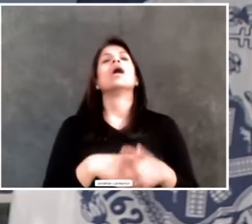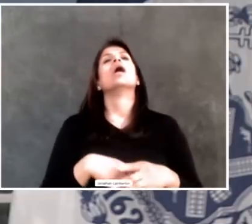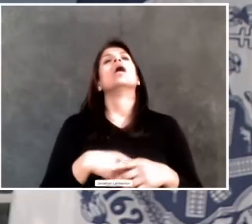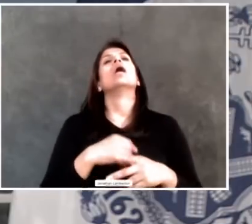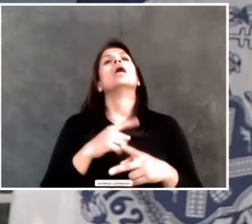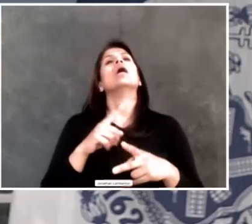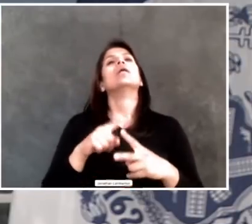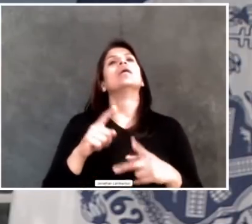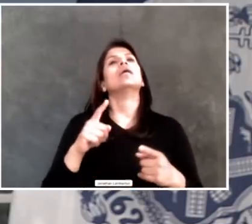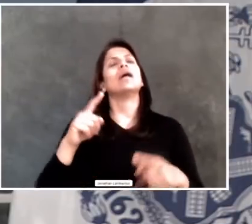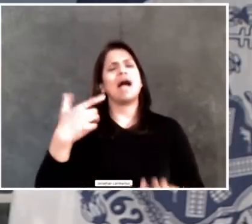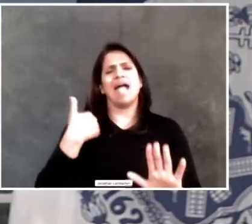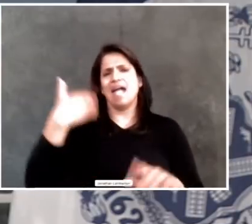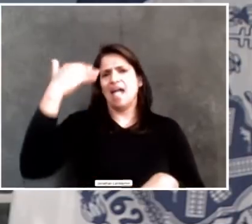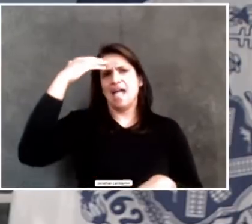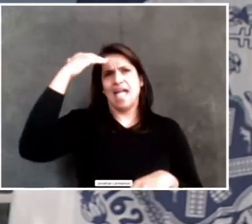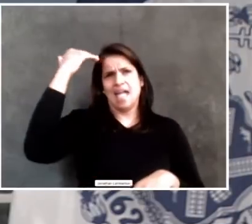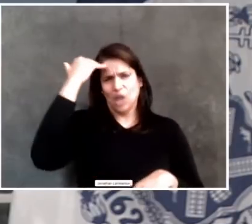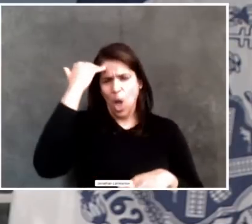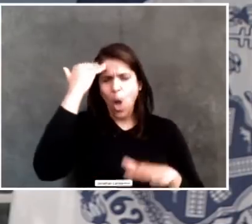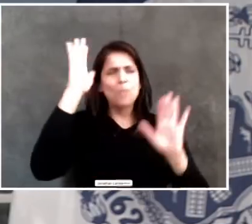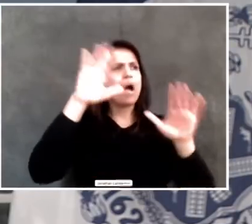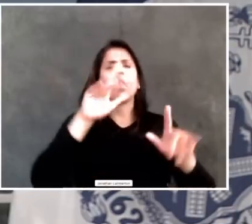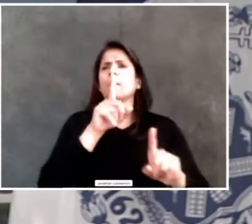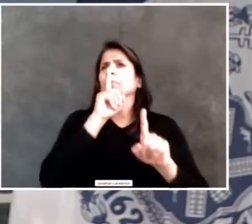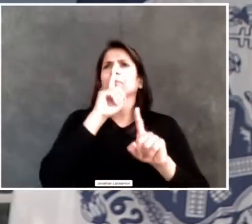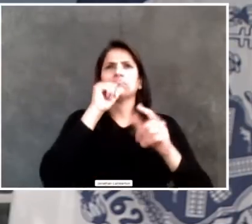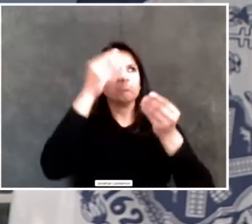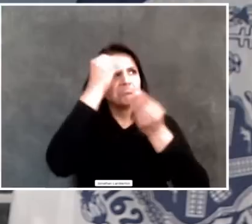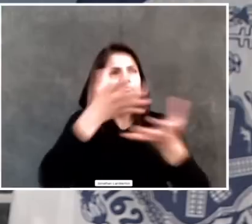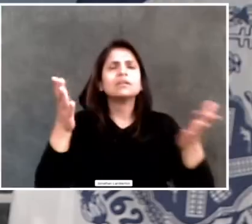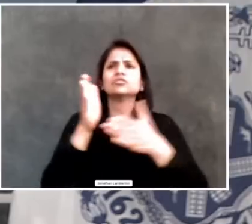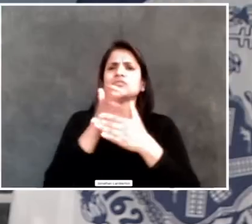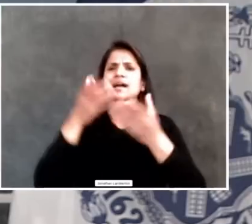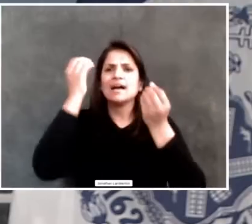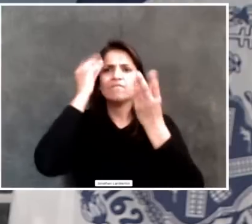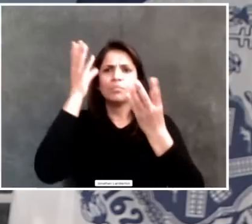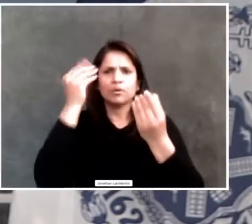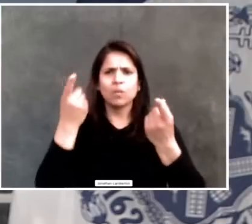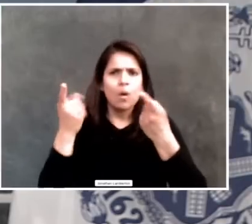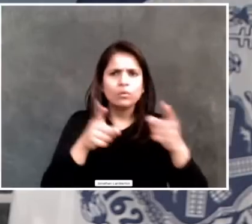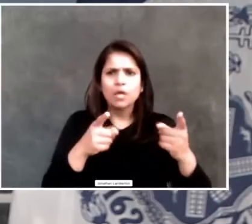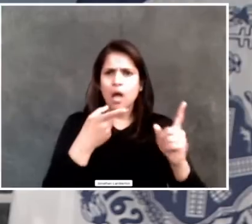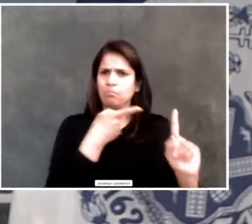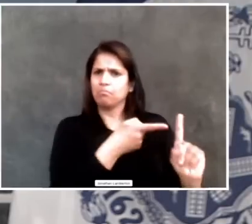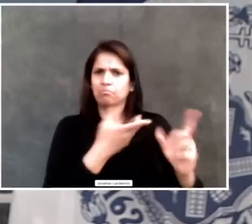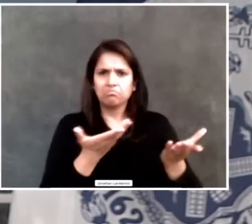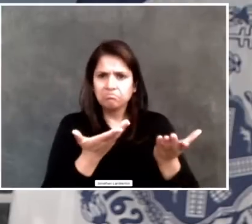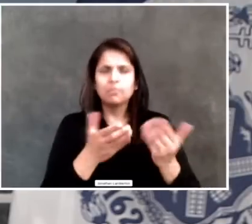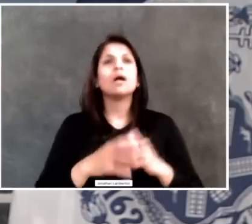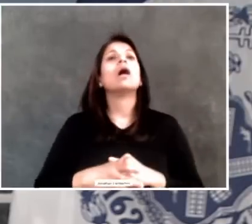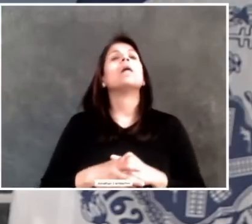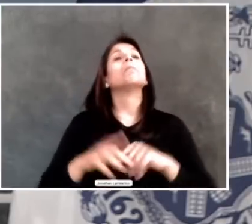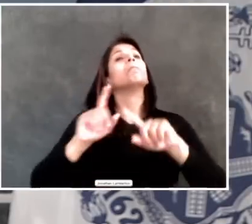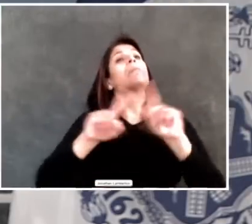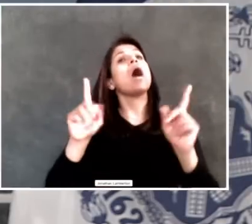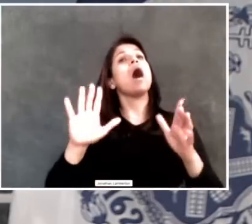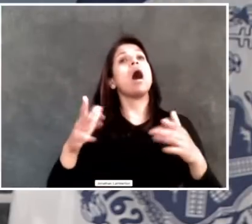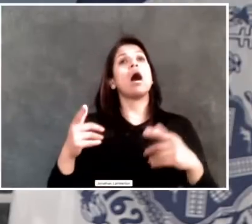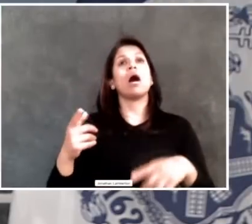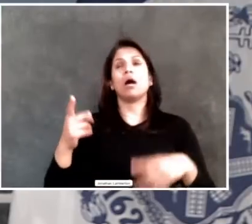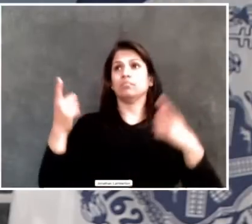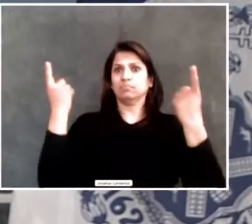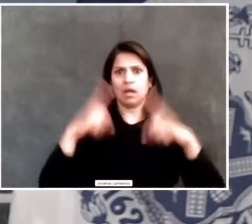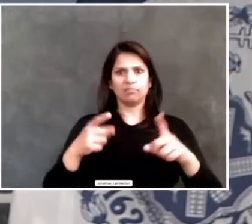at home, and that because of the system being so taxed at this time, there are delays. But I